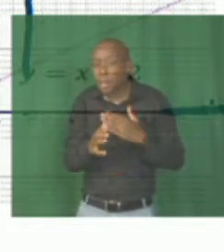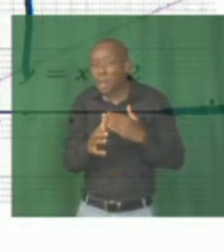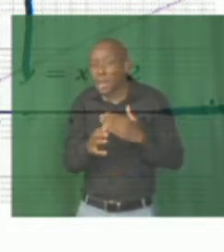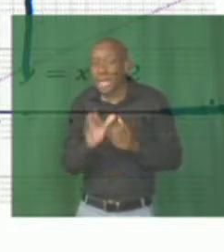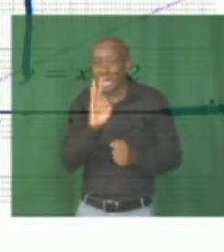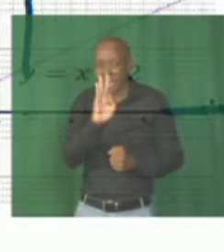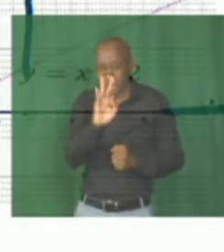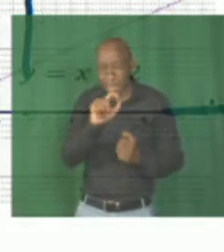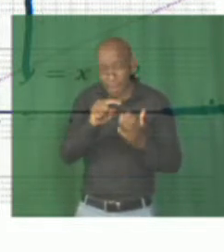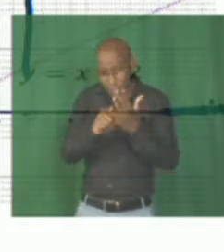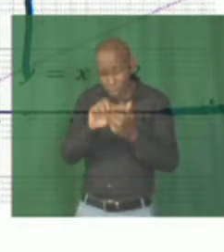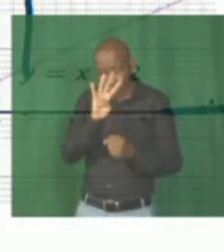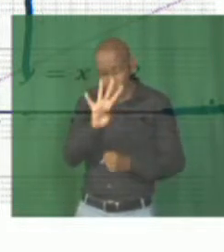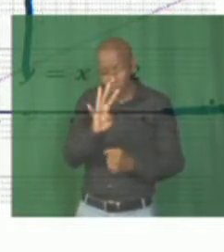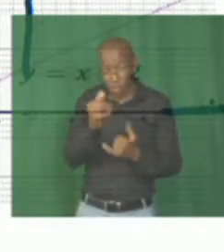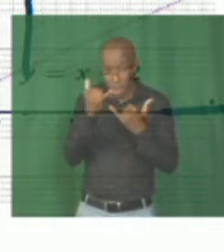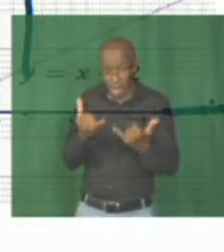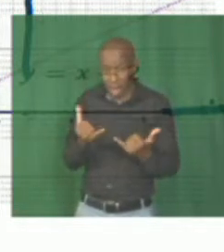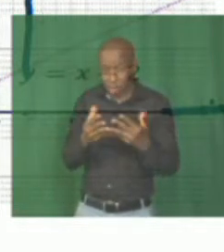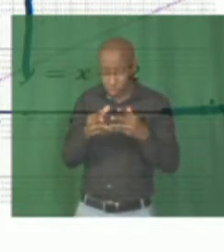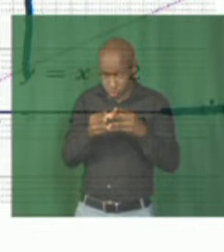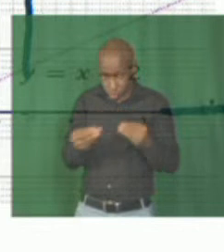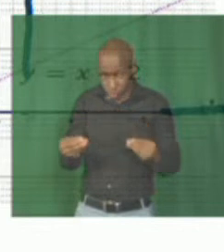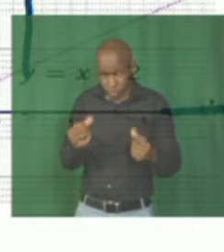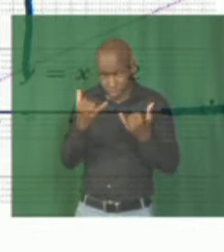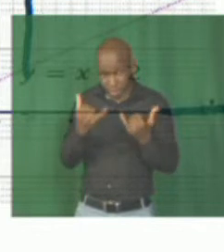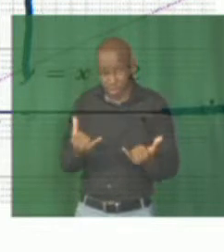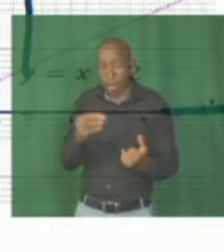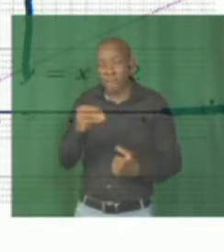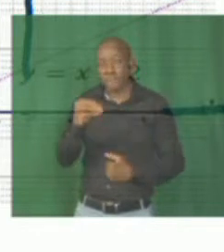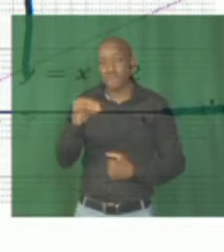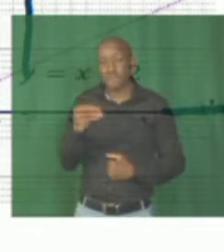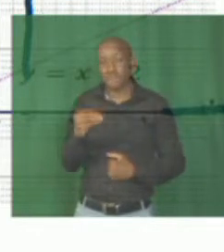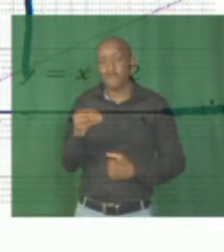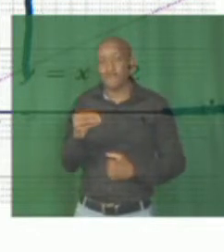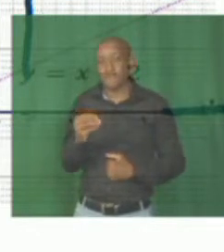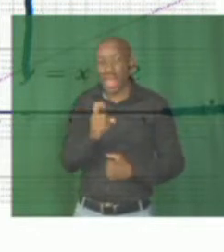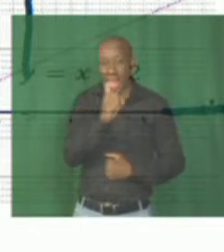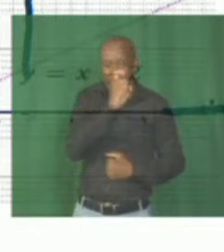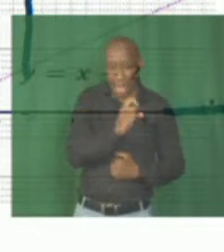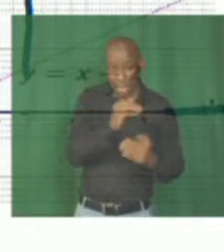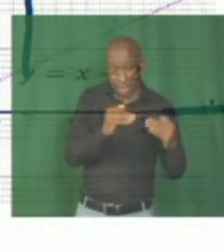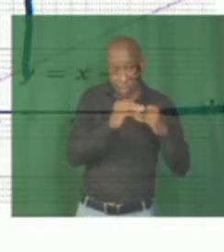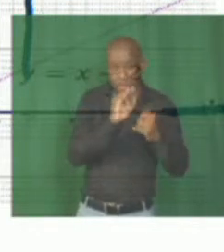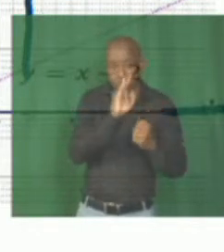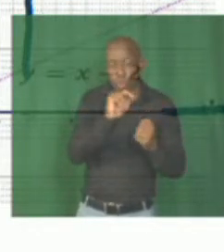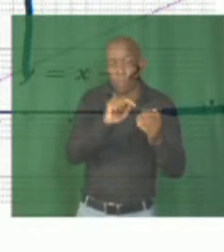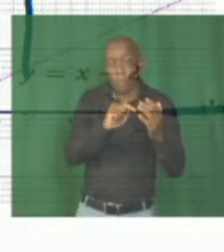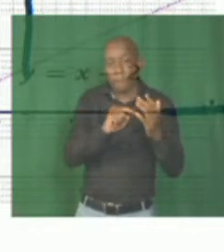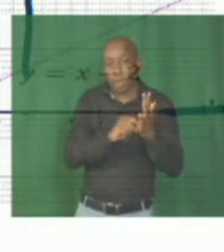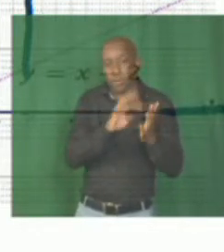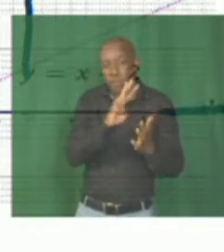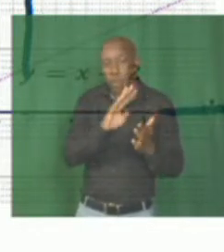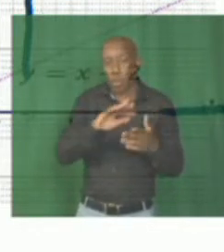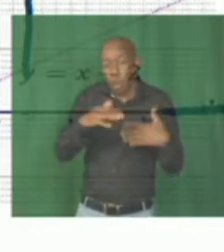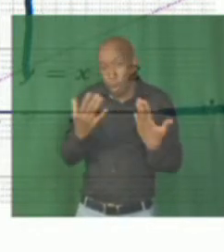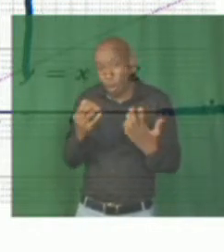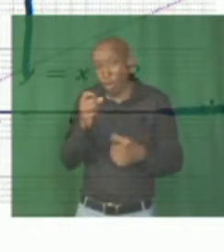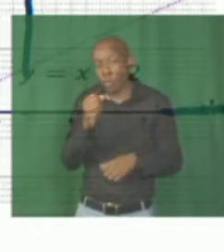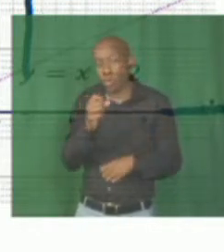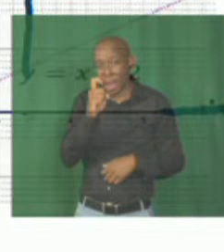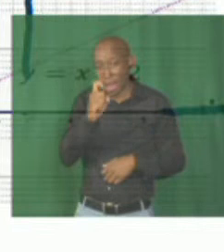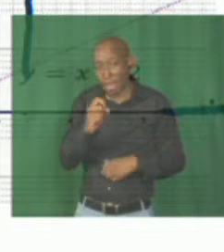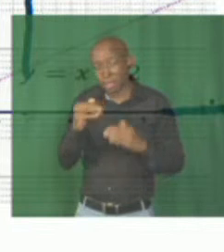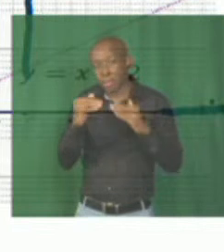to 3.4. So that now the solution now to this equation now is going to be x is equal to negative 2.4 or x is equal